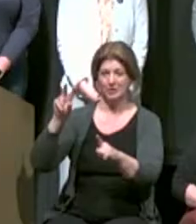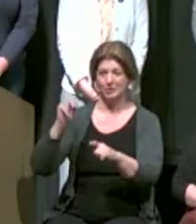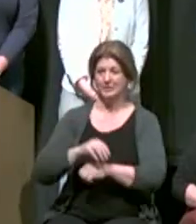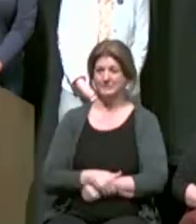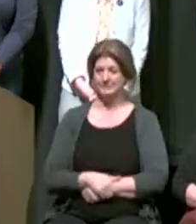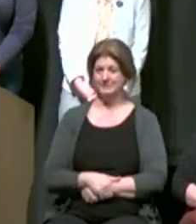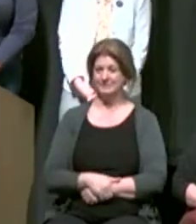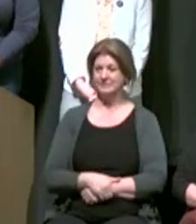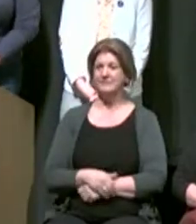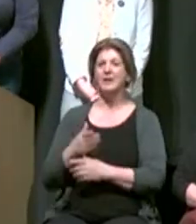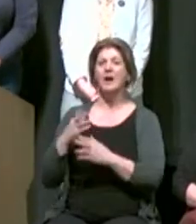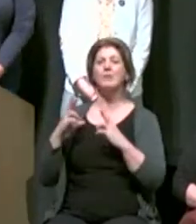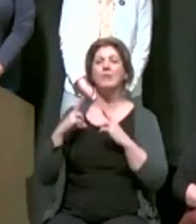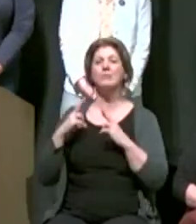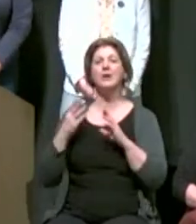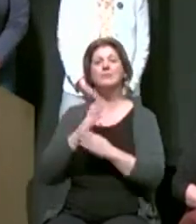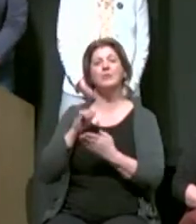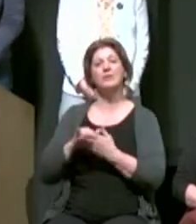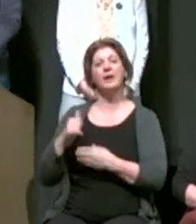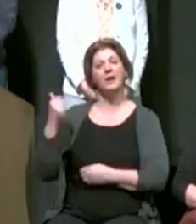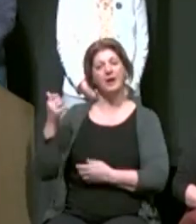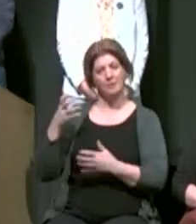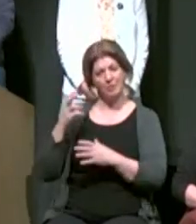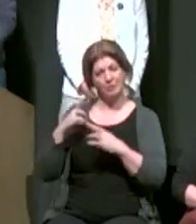I want to retire before.